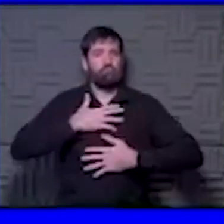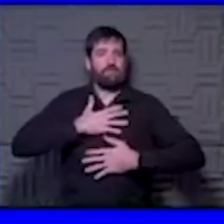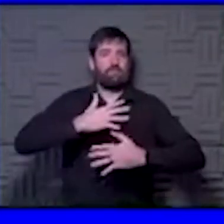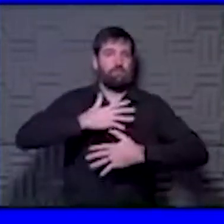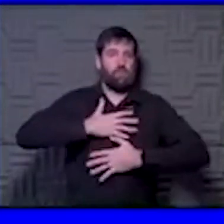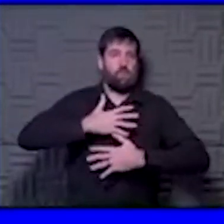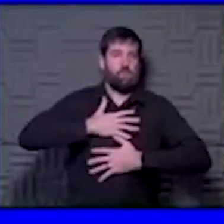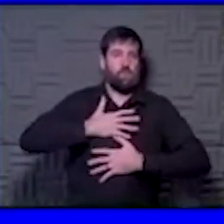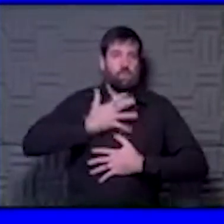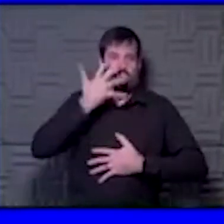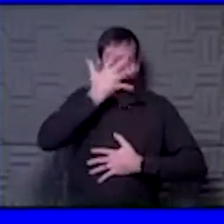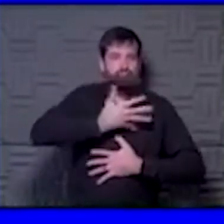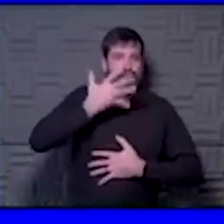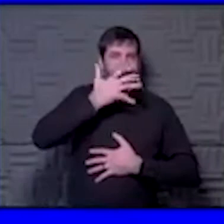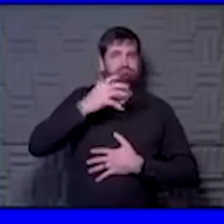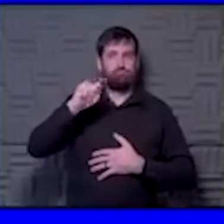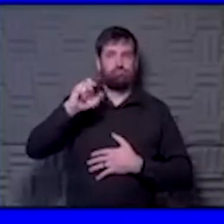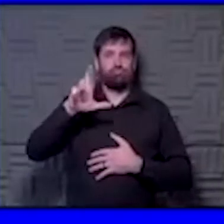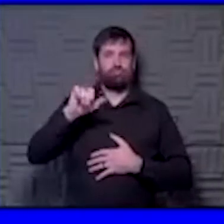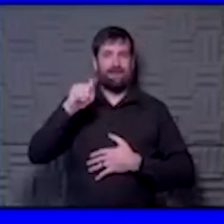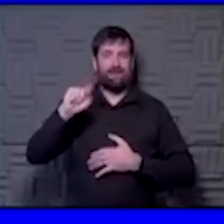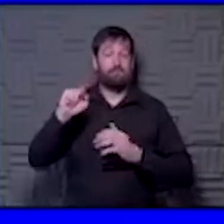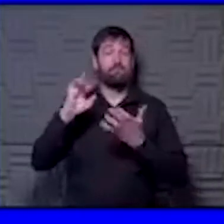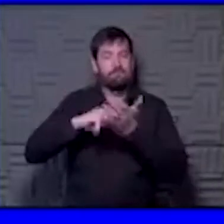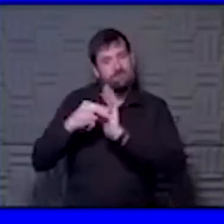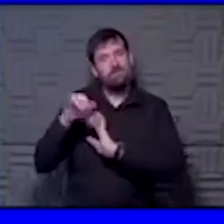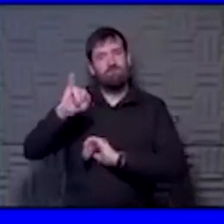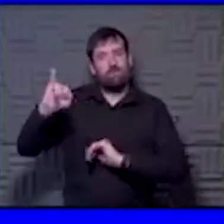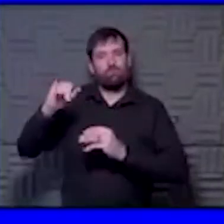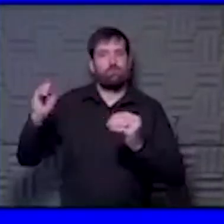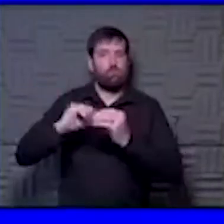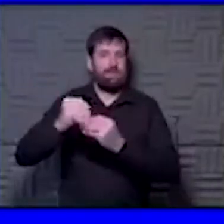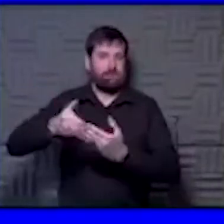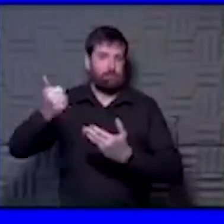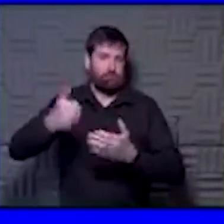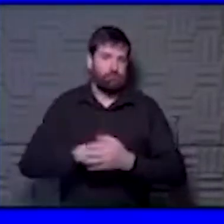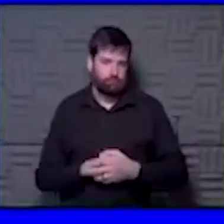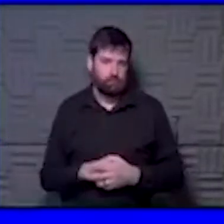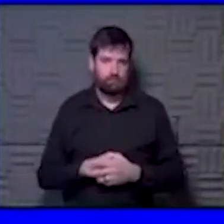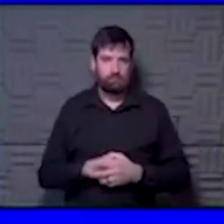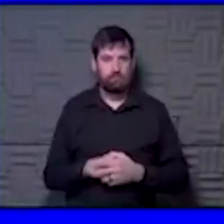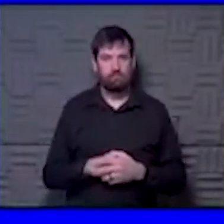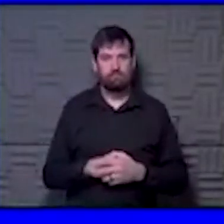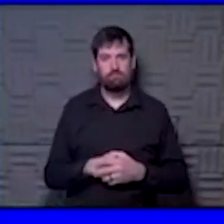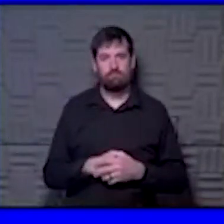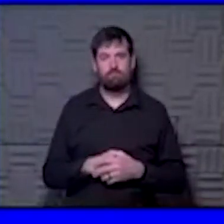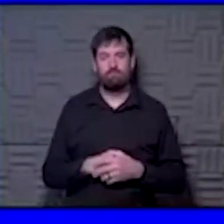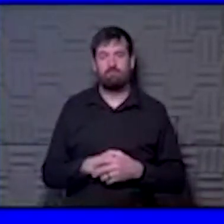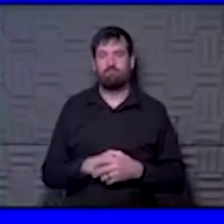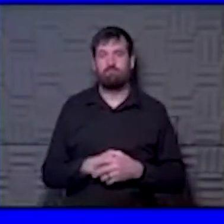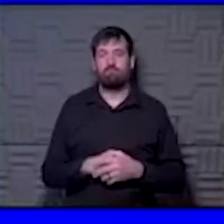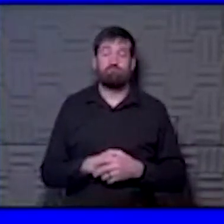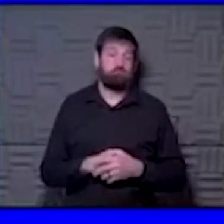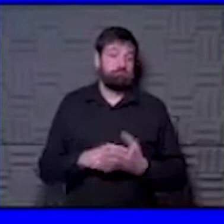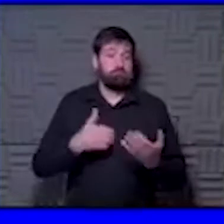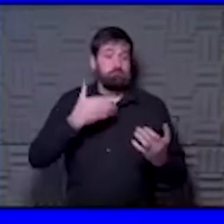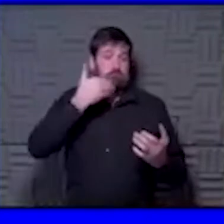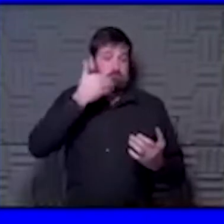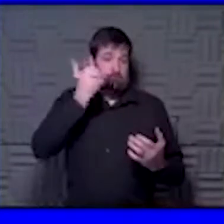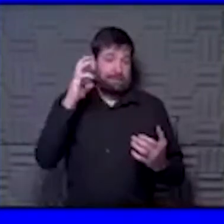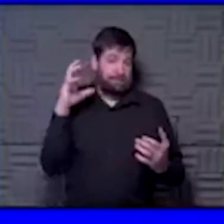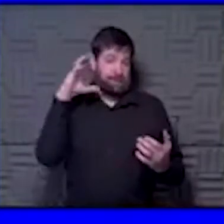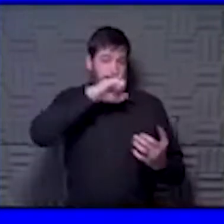to make infection easier as far as that goes. That is the best estimate that we